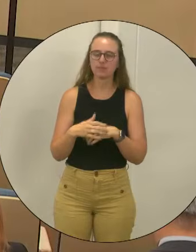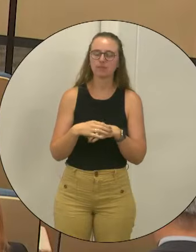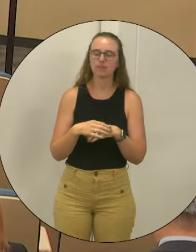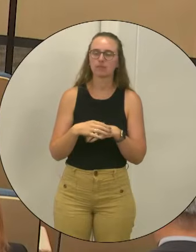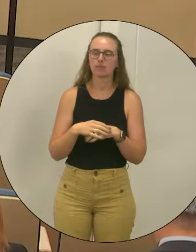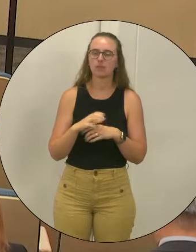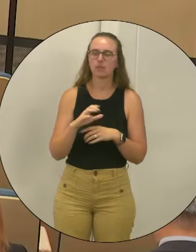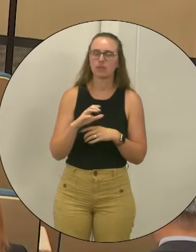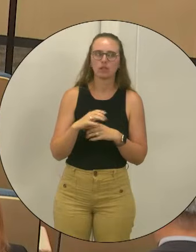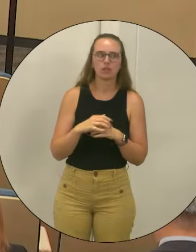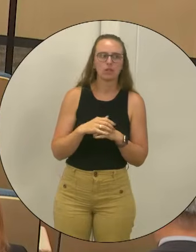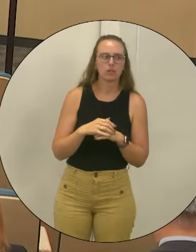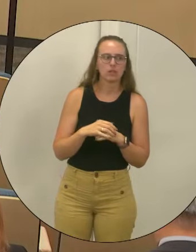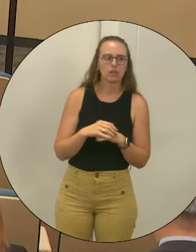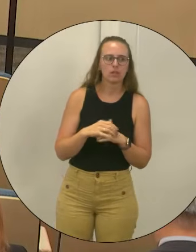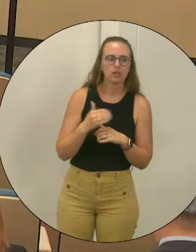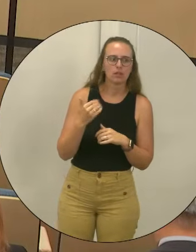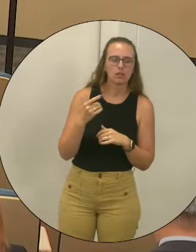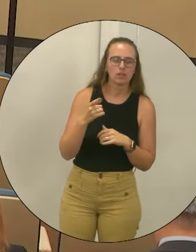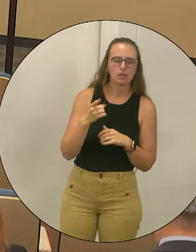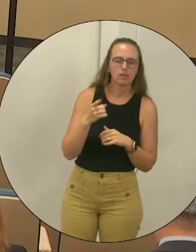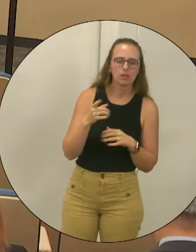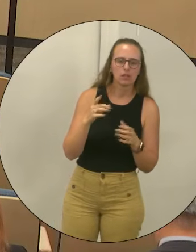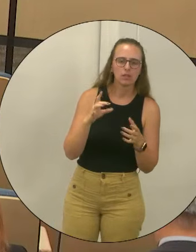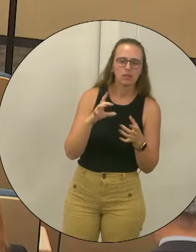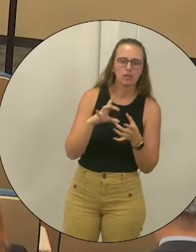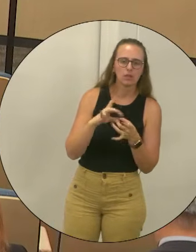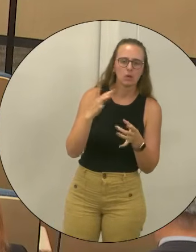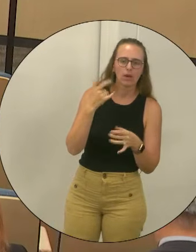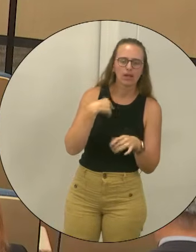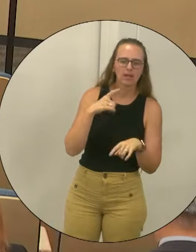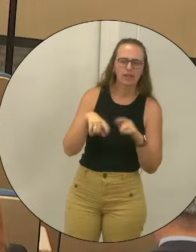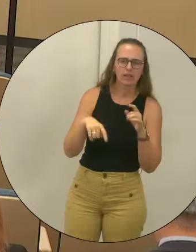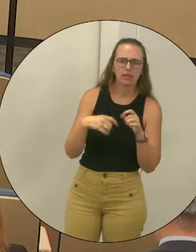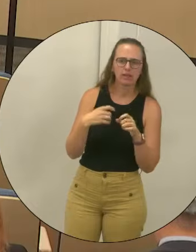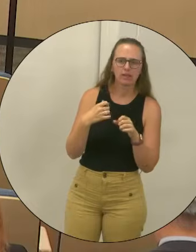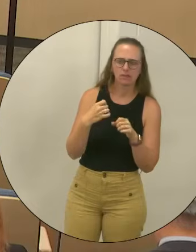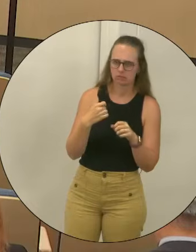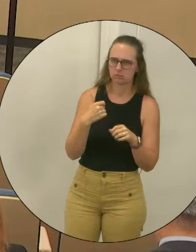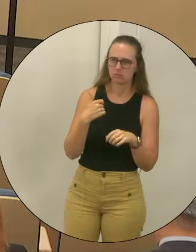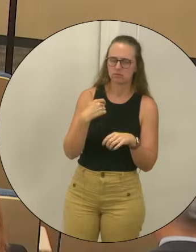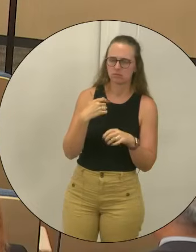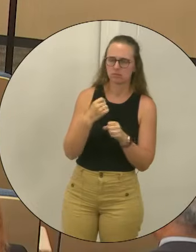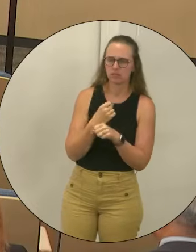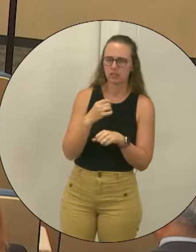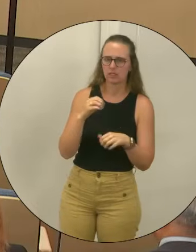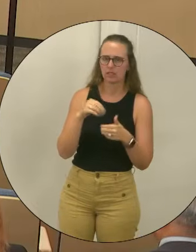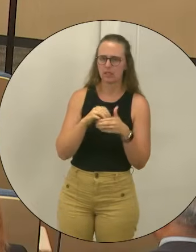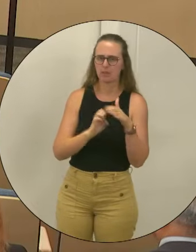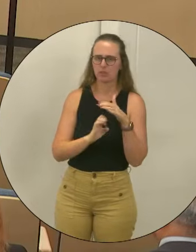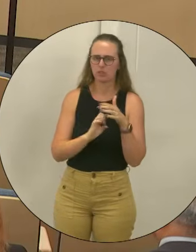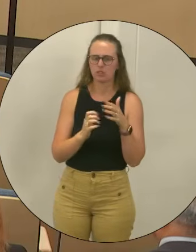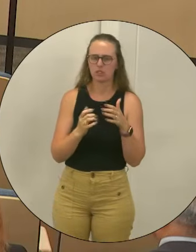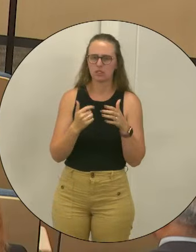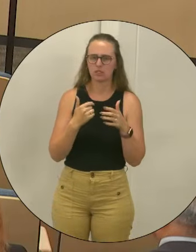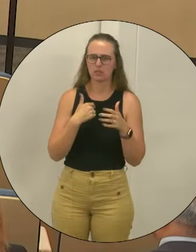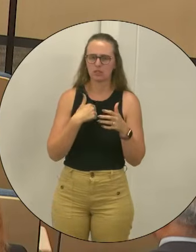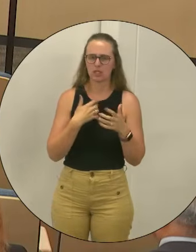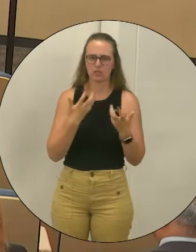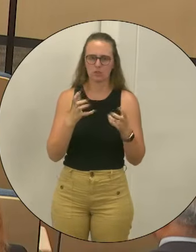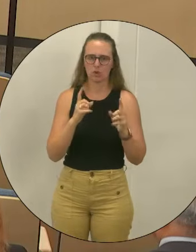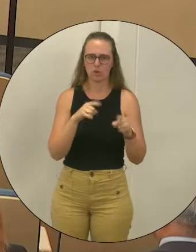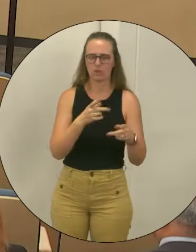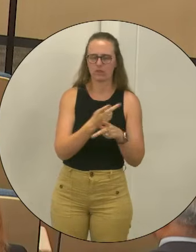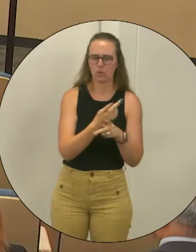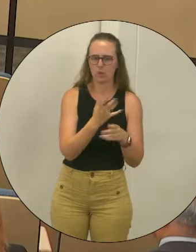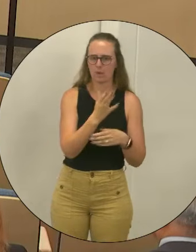Charles I. West Prep got built because I kept fighting the elementary side of it. Not because I went to go figure out what BDRs I need to